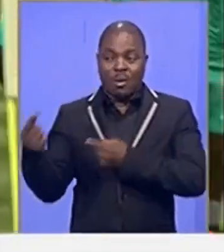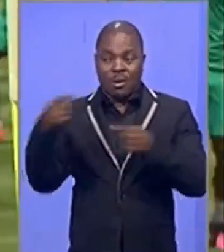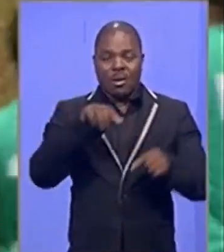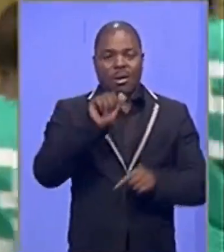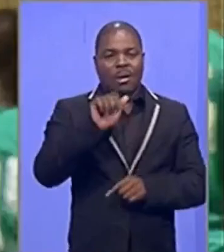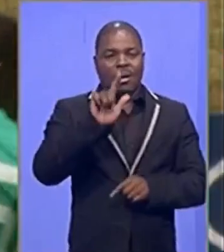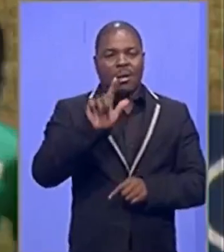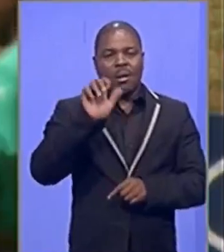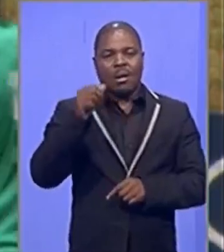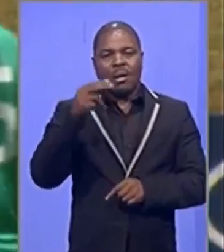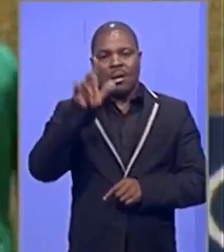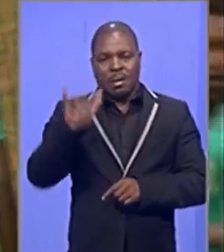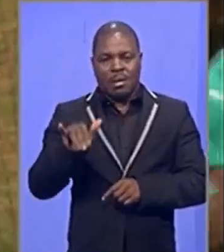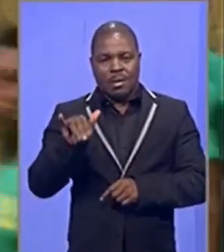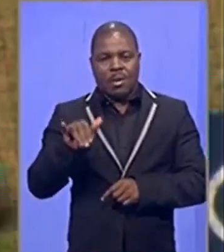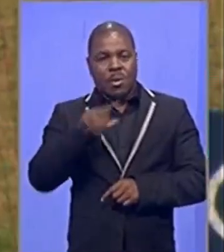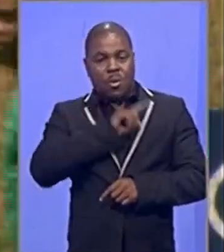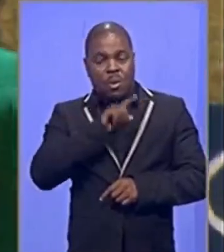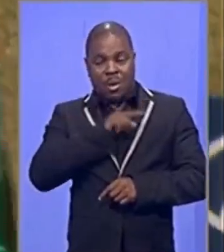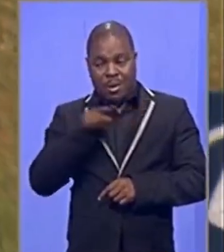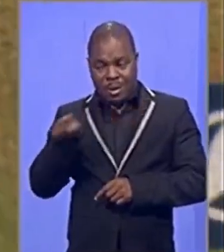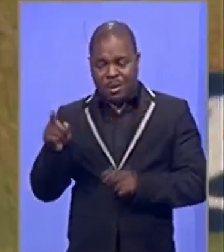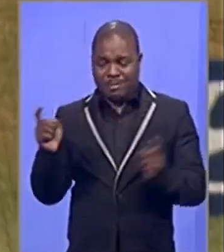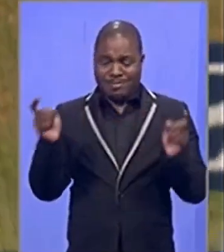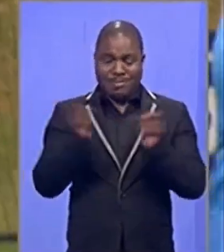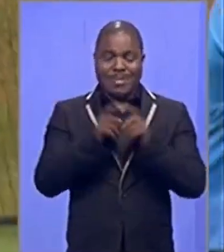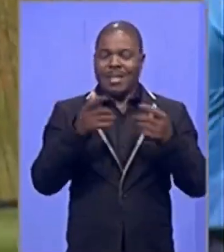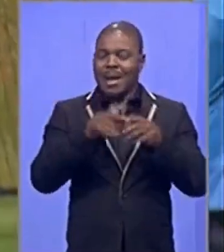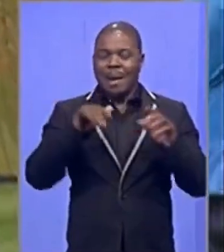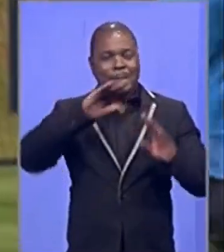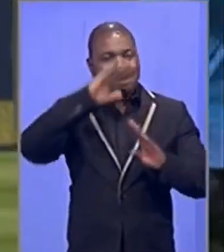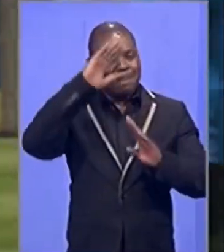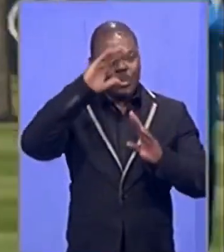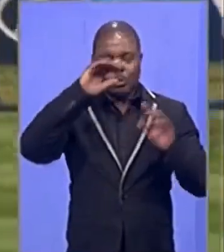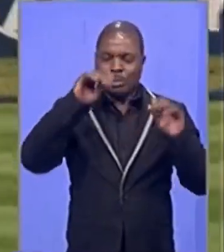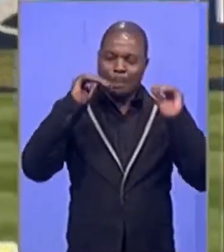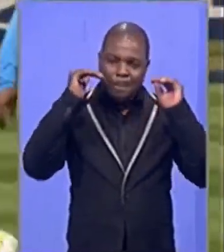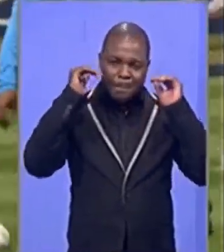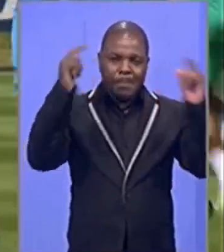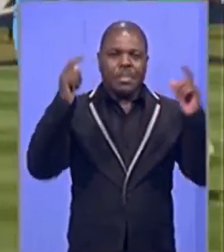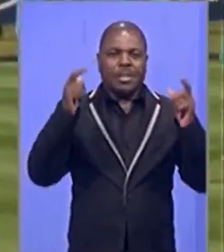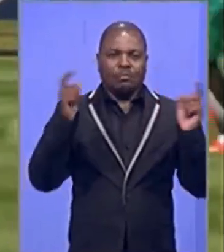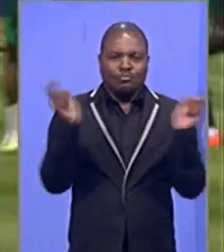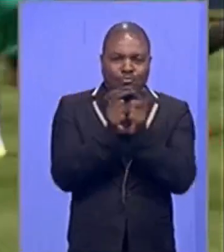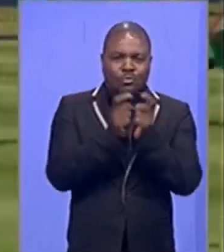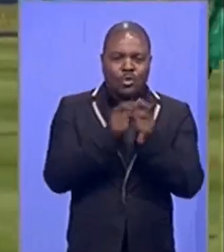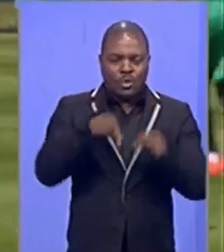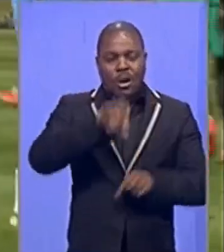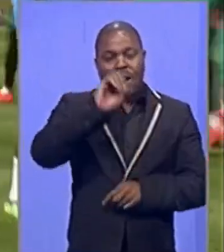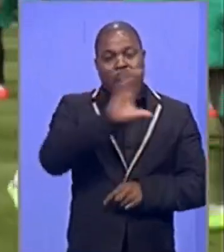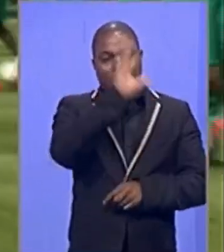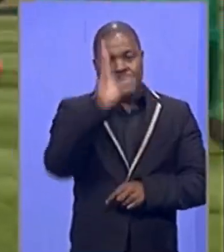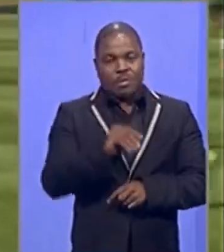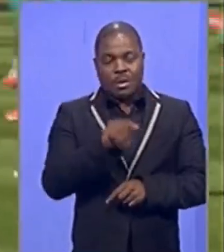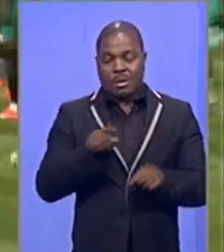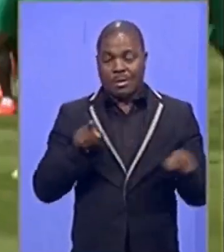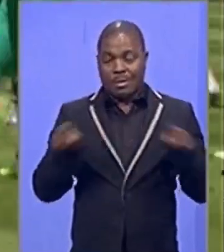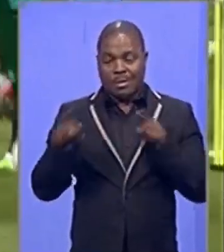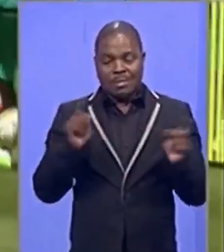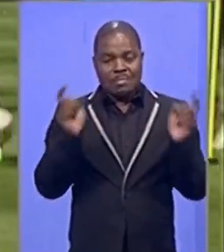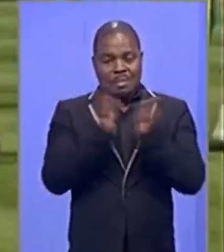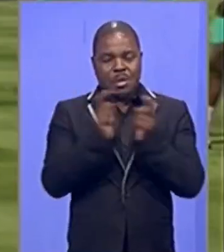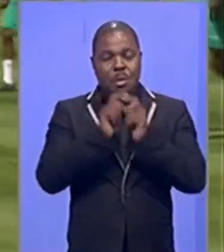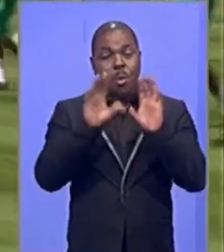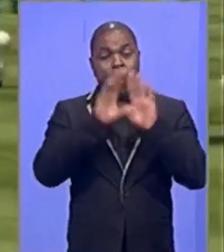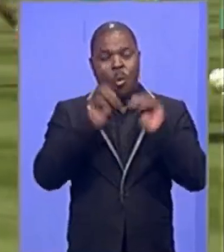Ahly ye e šetše e le yenngwe ya dipapadi tše kgolo kontinenteng ya Afrika. Dihlopha tše di ralokile dipapadi tše